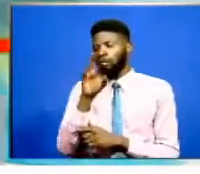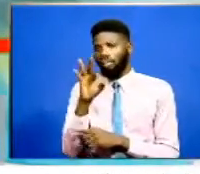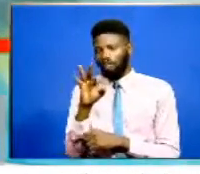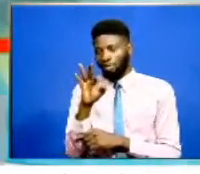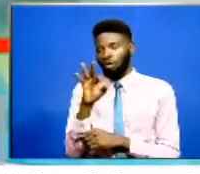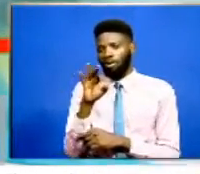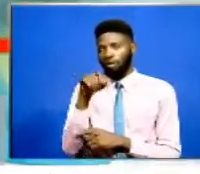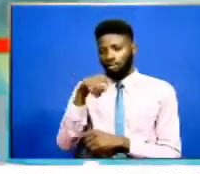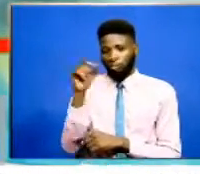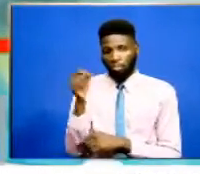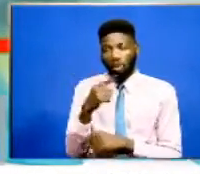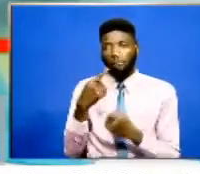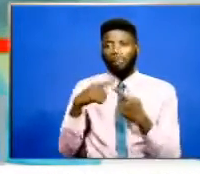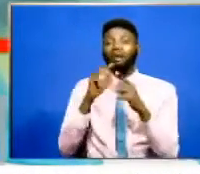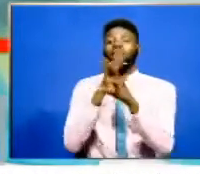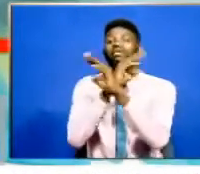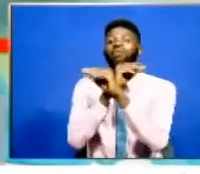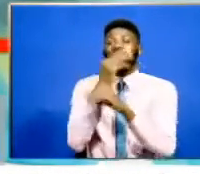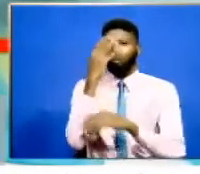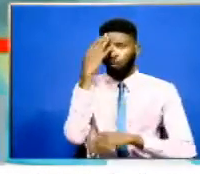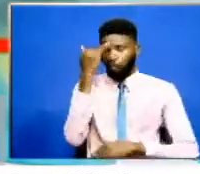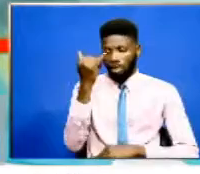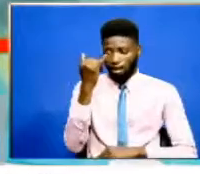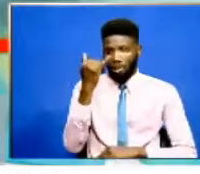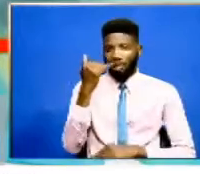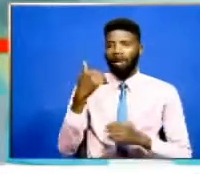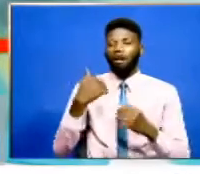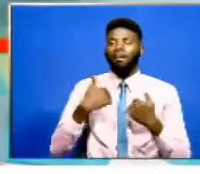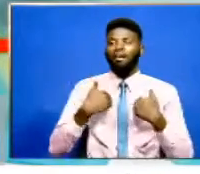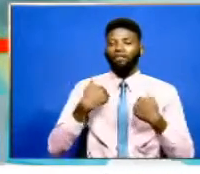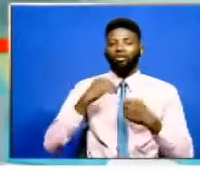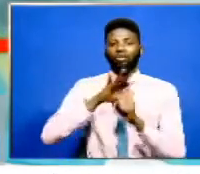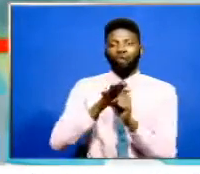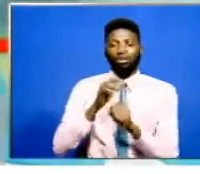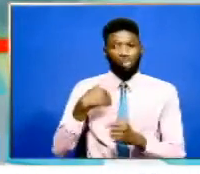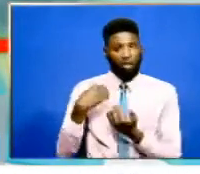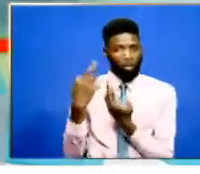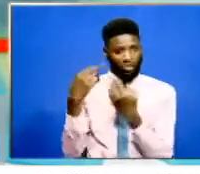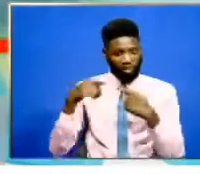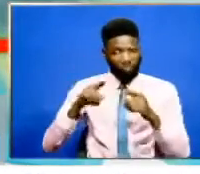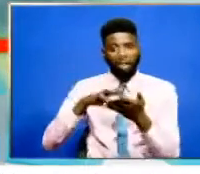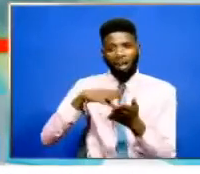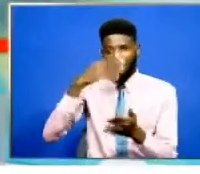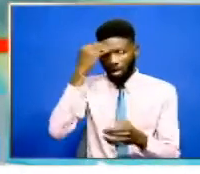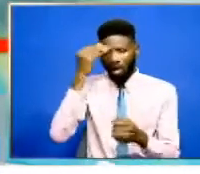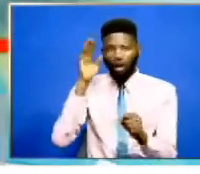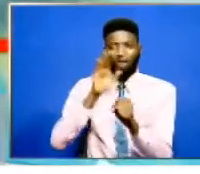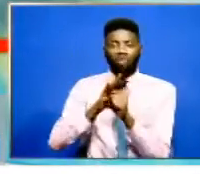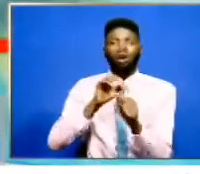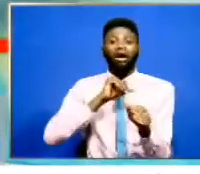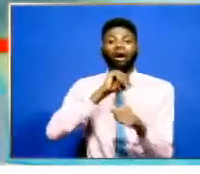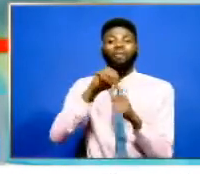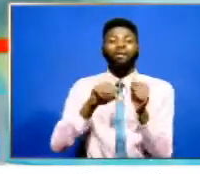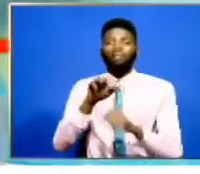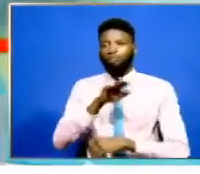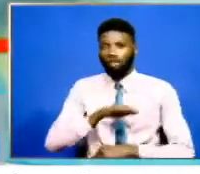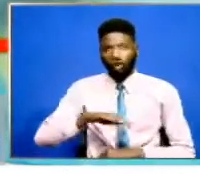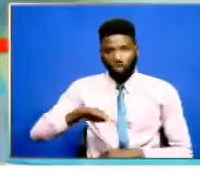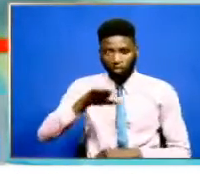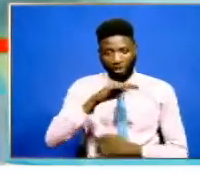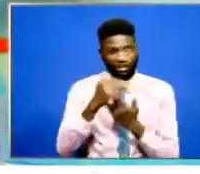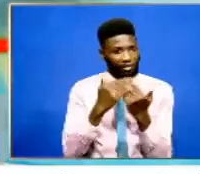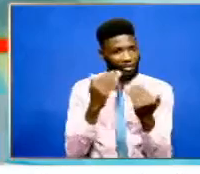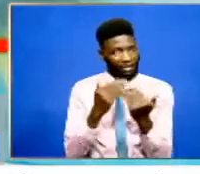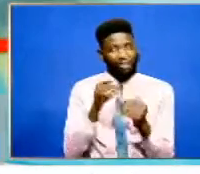COVID-19 pandemic. Of course, I hope you have learned a lot about environmental conservation, and it all begins with changing your perception